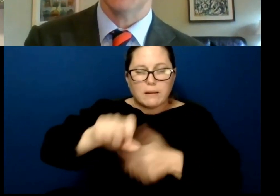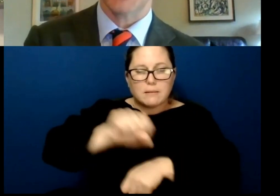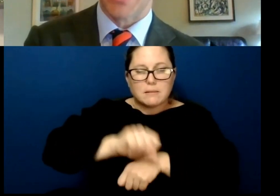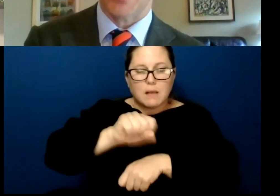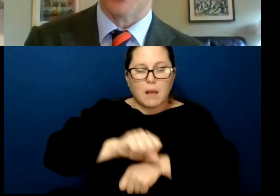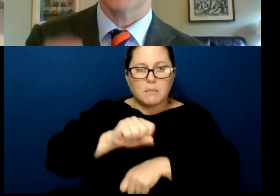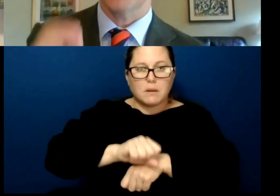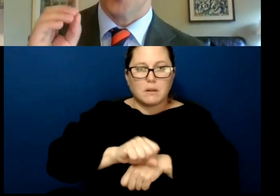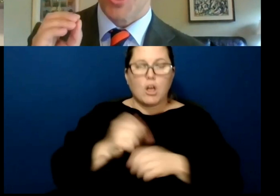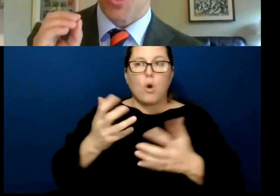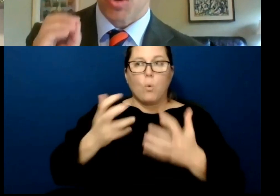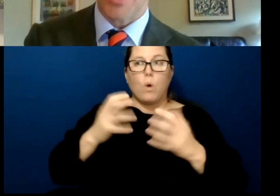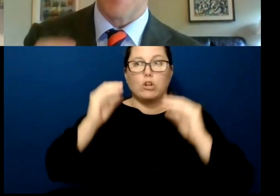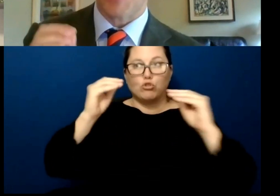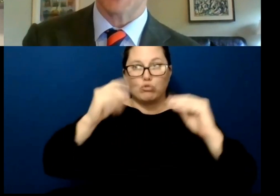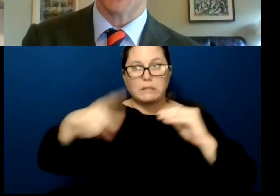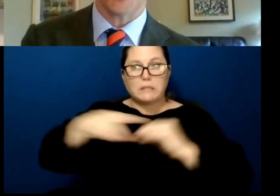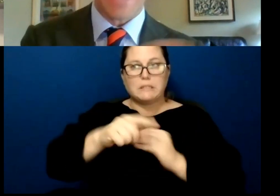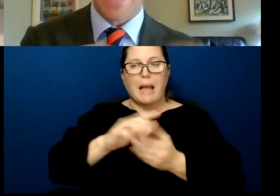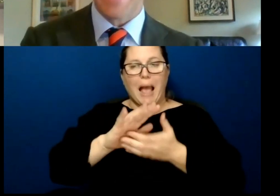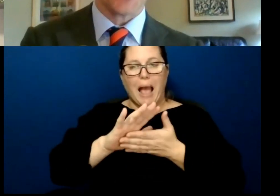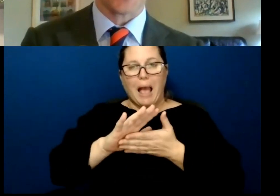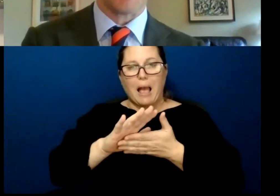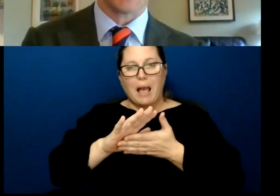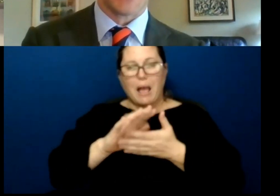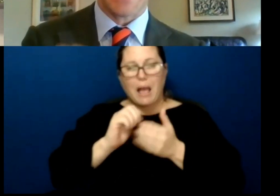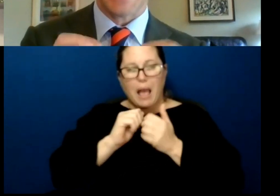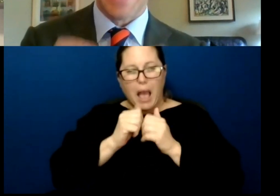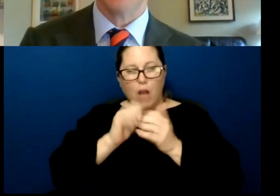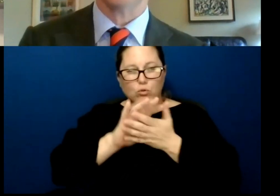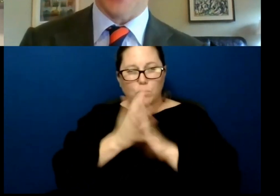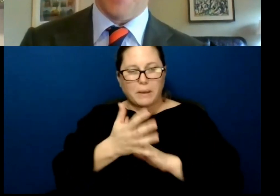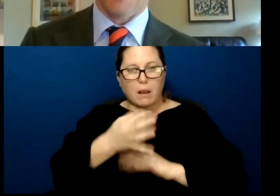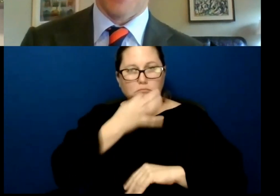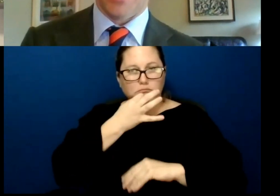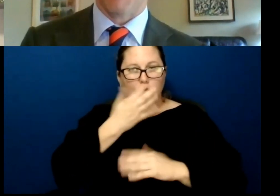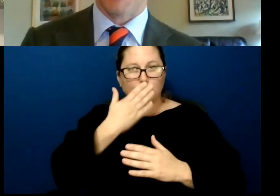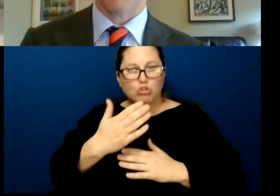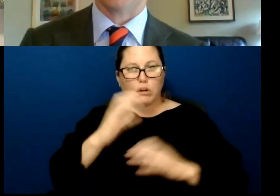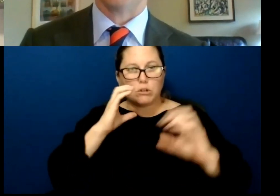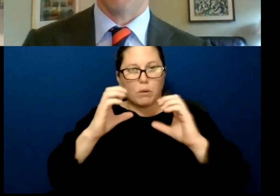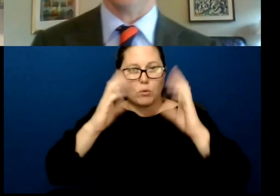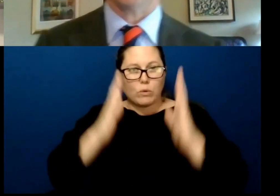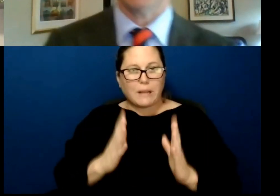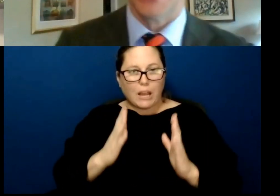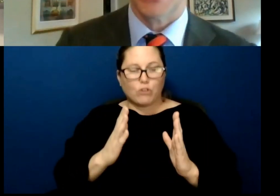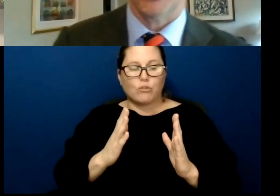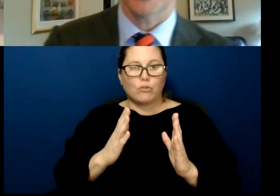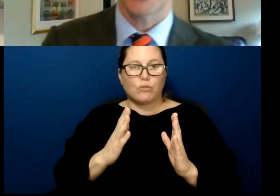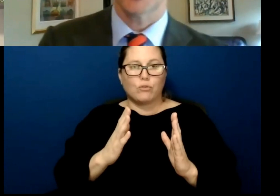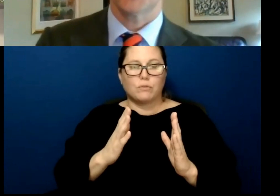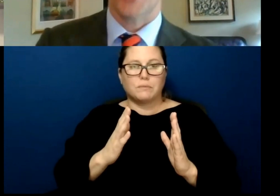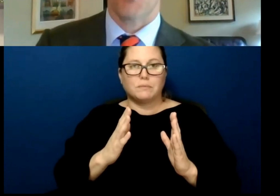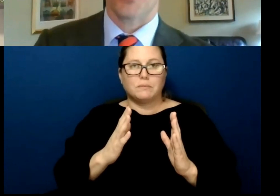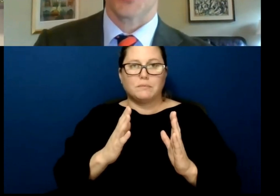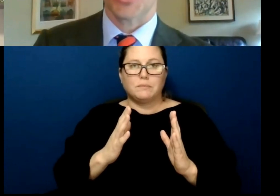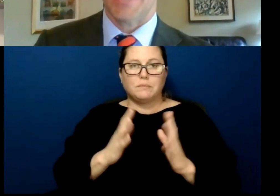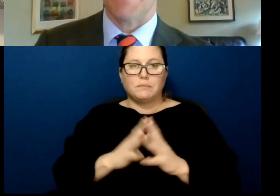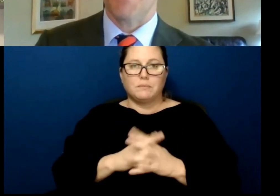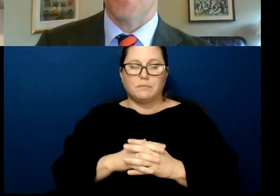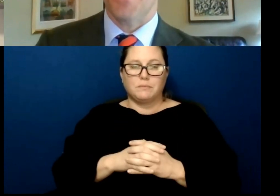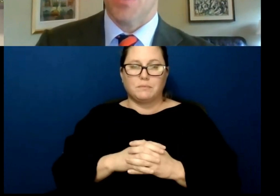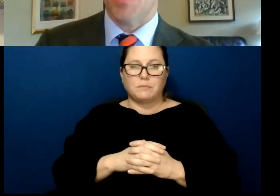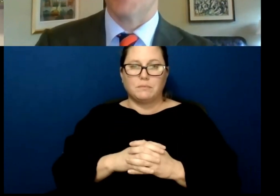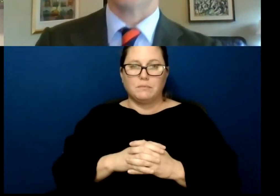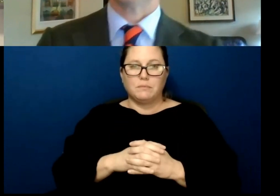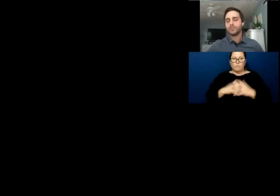good communicator when you're looking for opportunities and as you're communicating in a job. Okay, they matter both. I'm going to take you to a